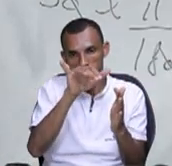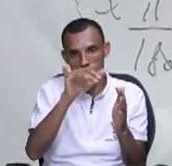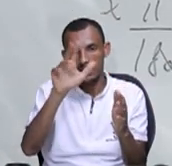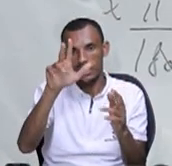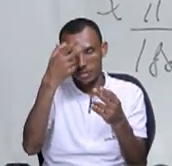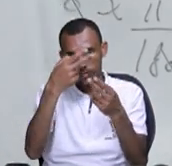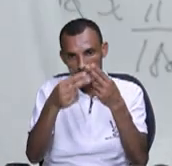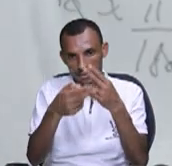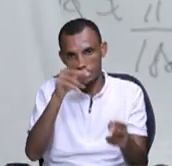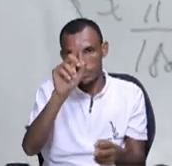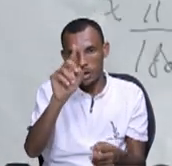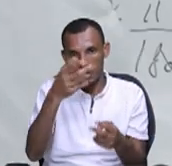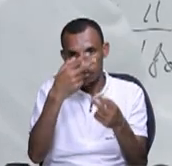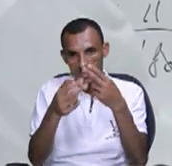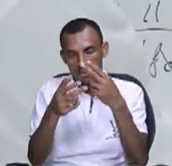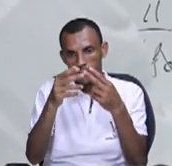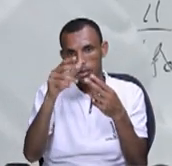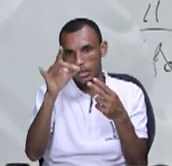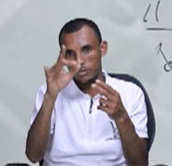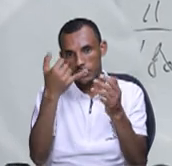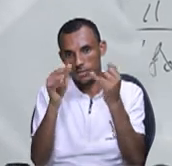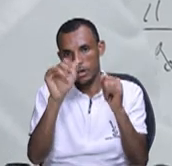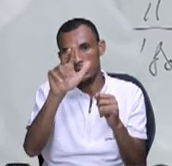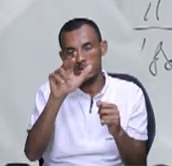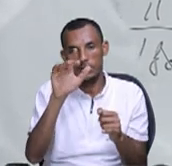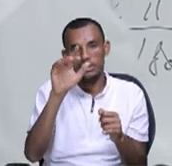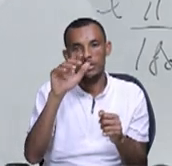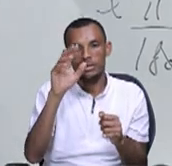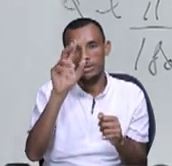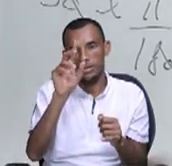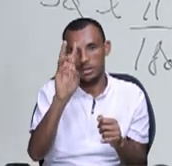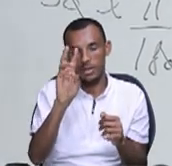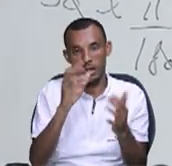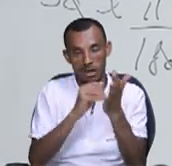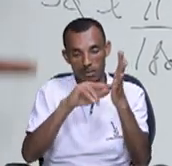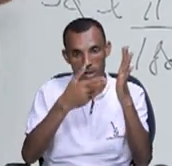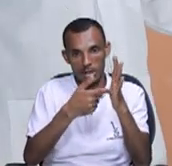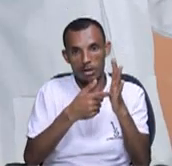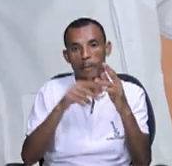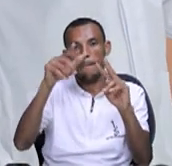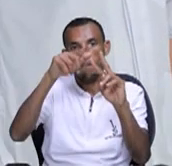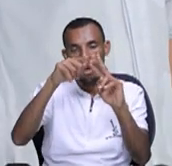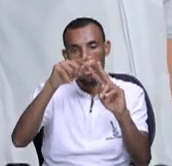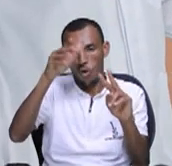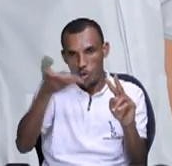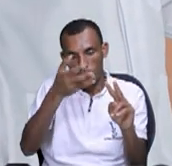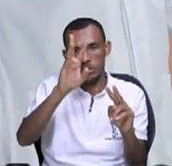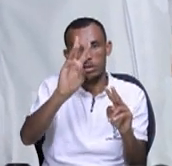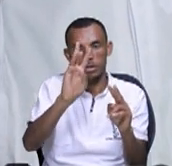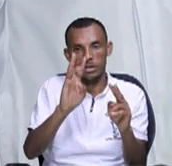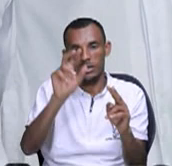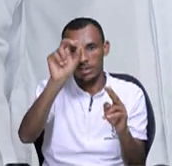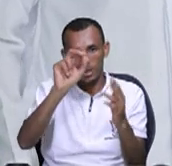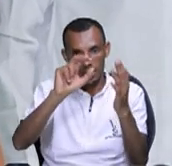3, 1 by 3, 6. Therefore, pi over 6. This means